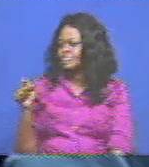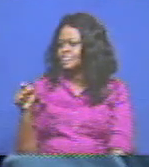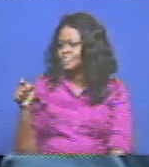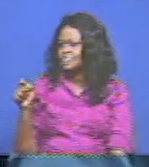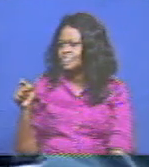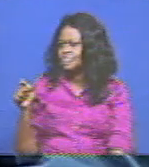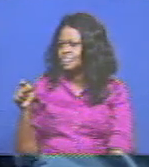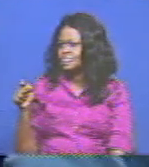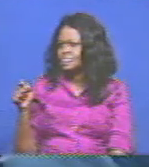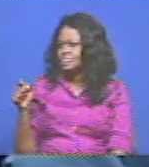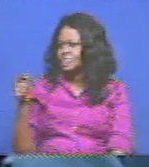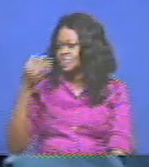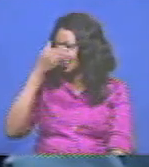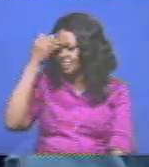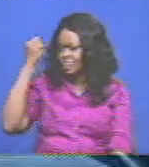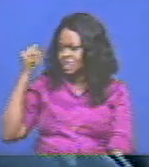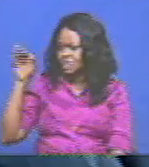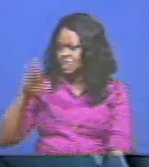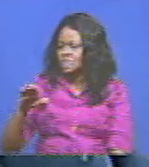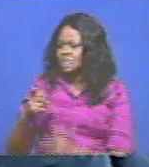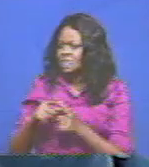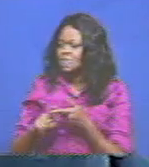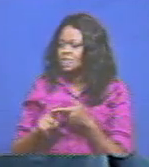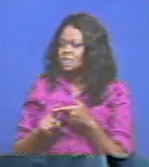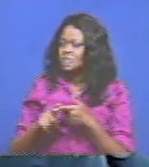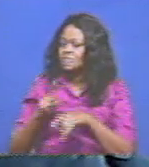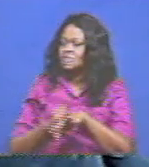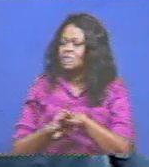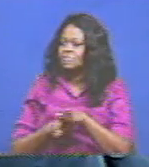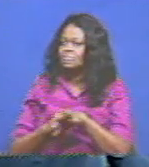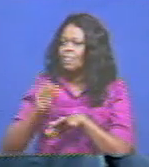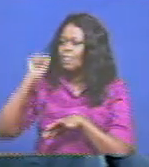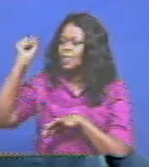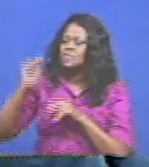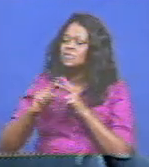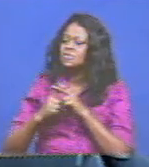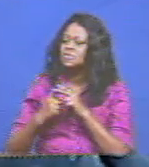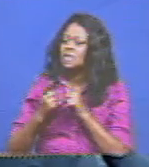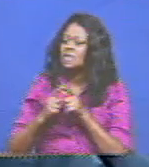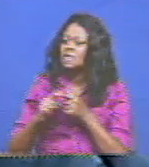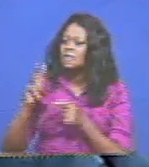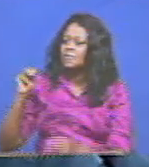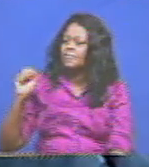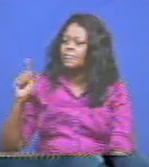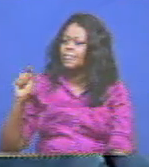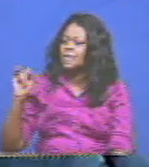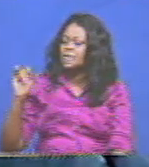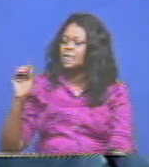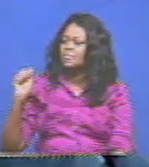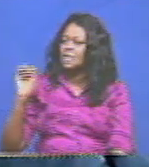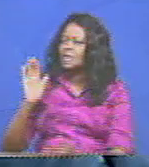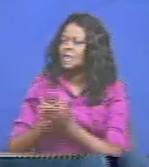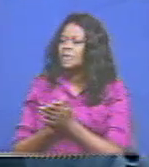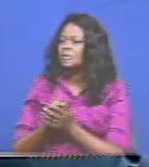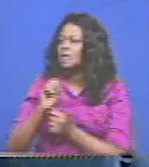a forgotten area. Mm-hmm. And during when the politics started is when Matiba and the